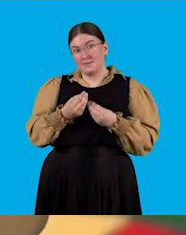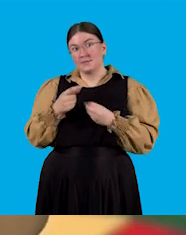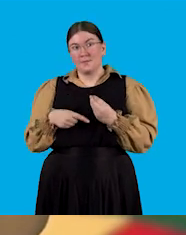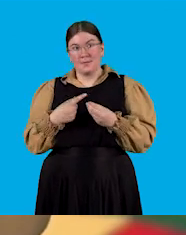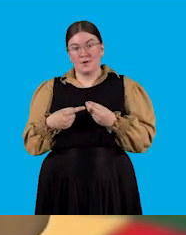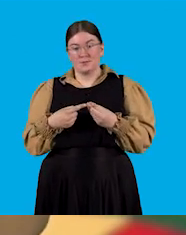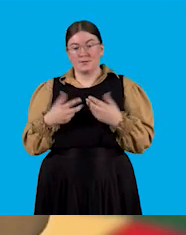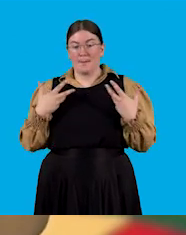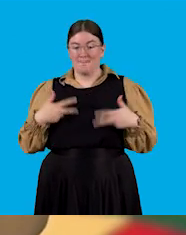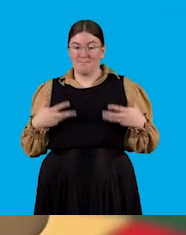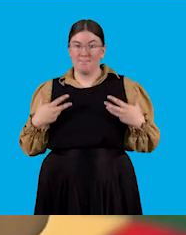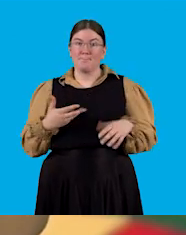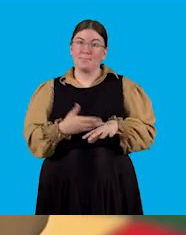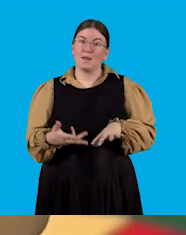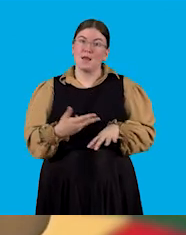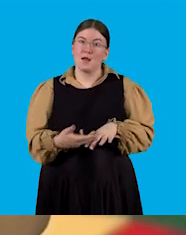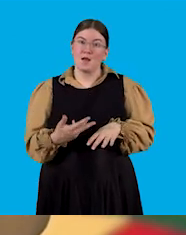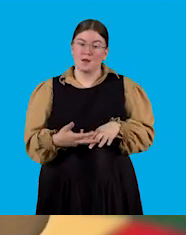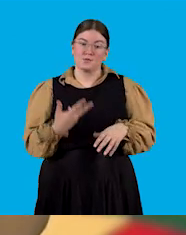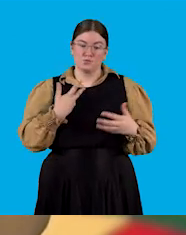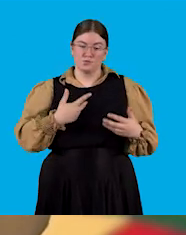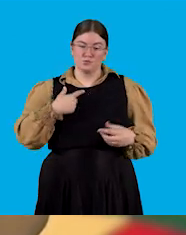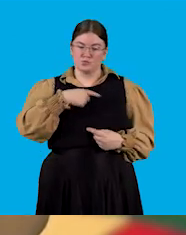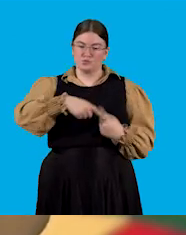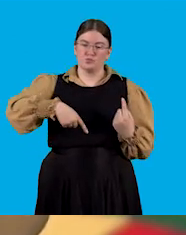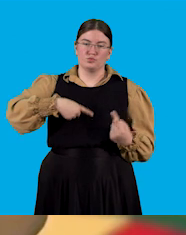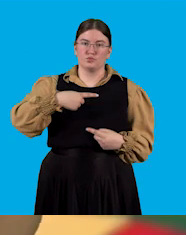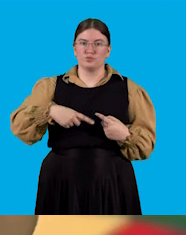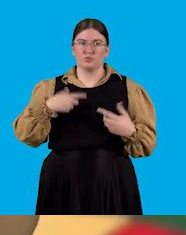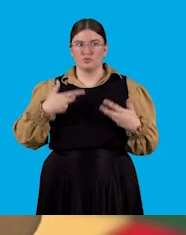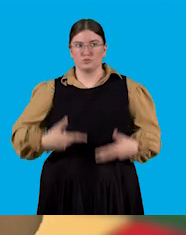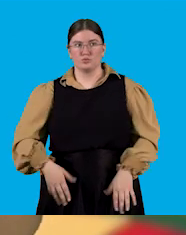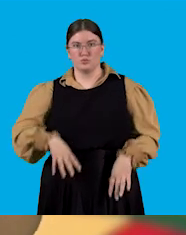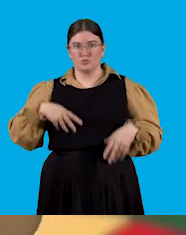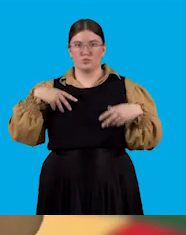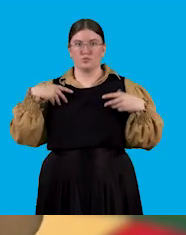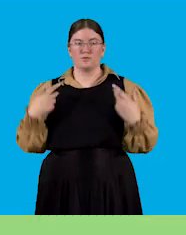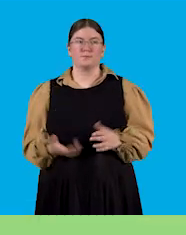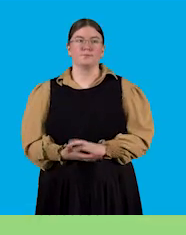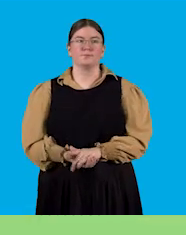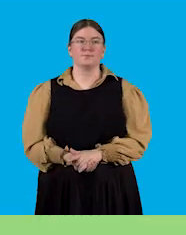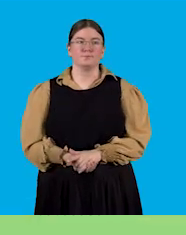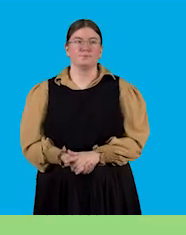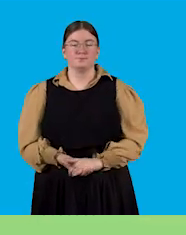few things on the circulation throughout the human body.